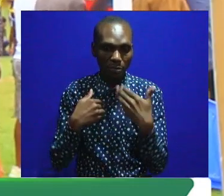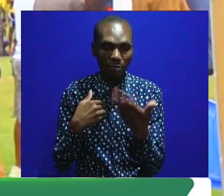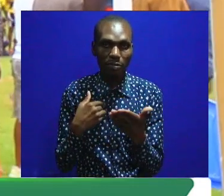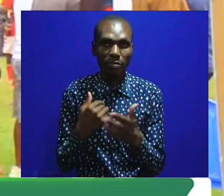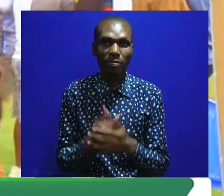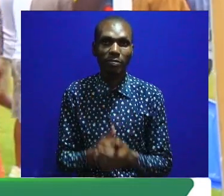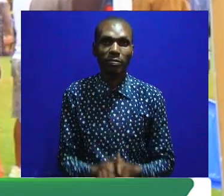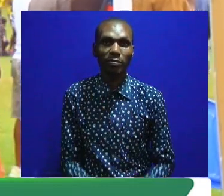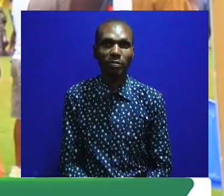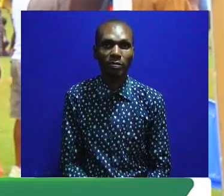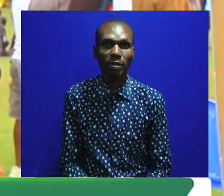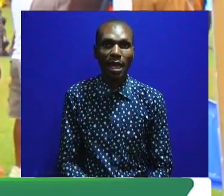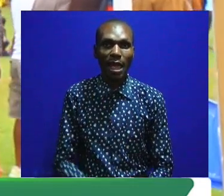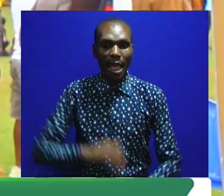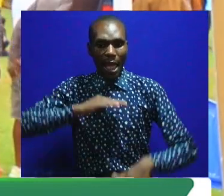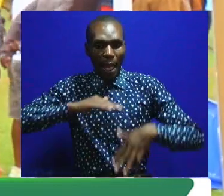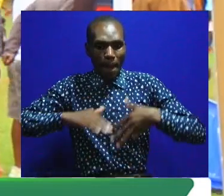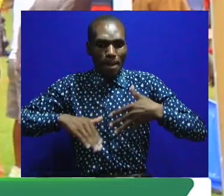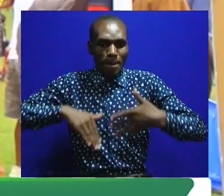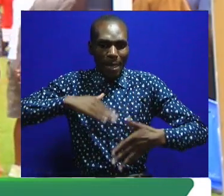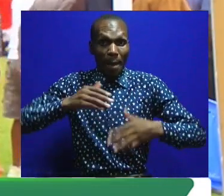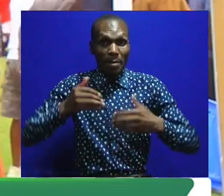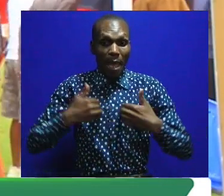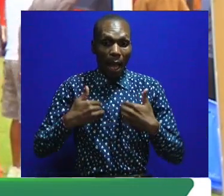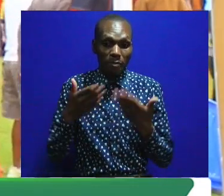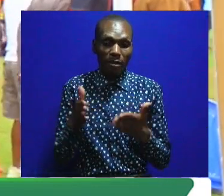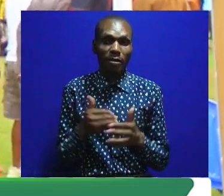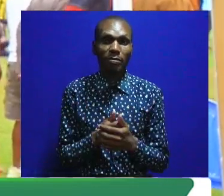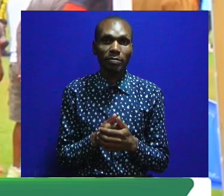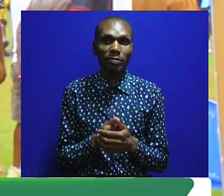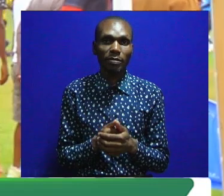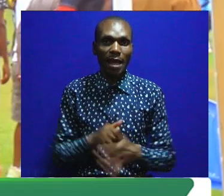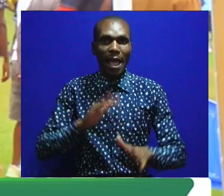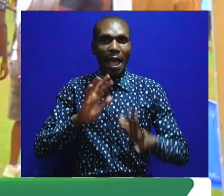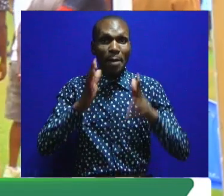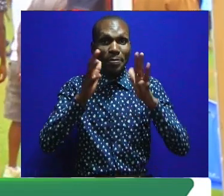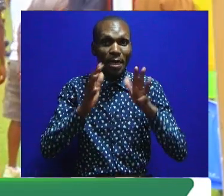10-16. We are happy. I think the championship has been good. No price, Anna.